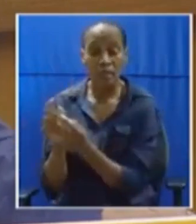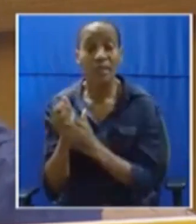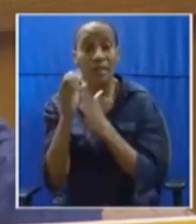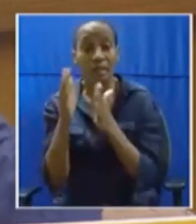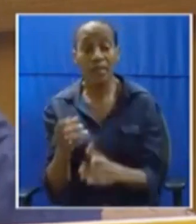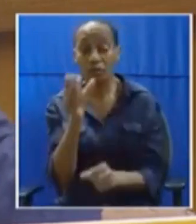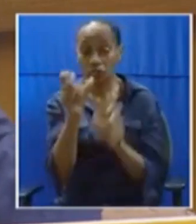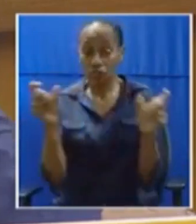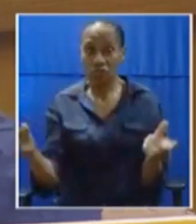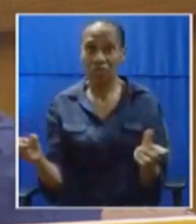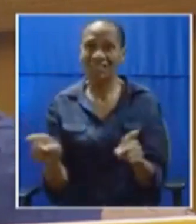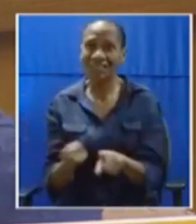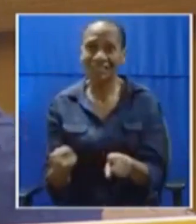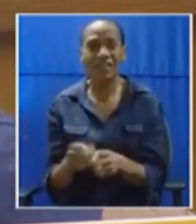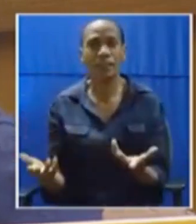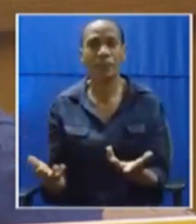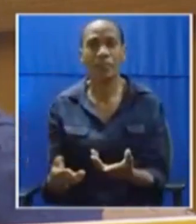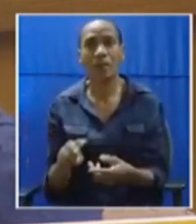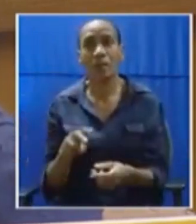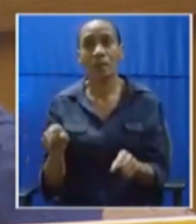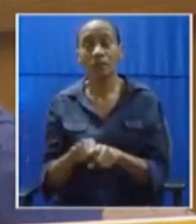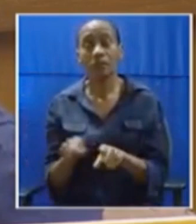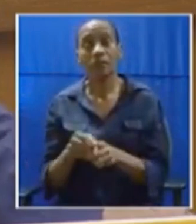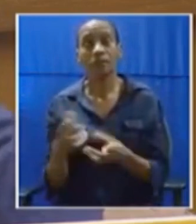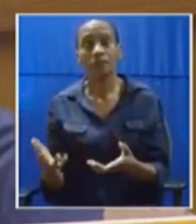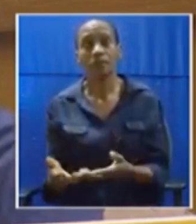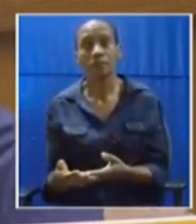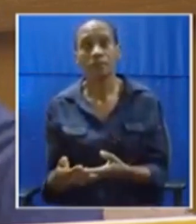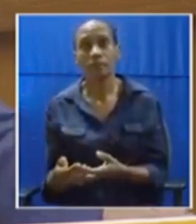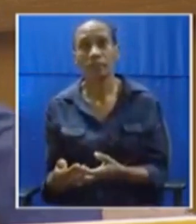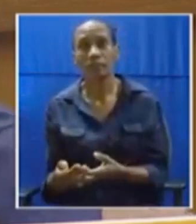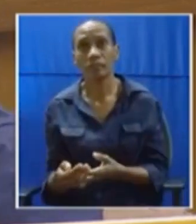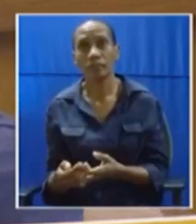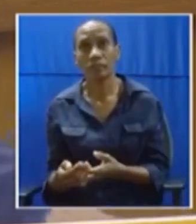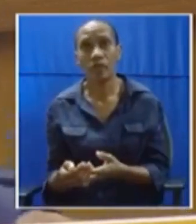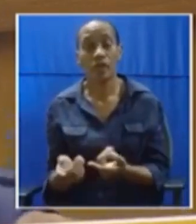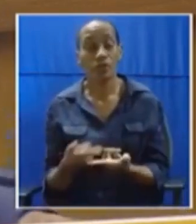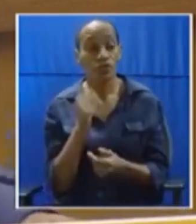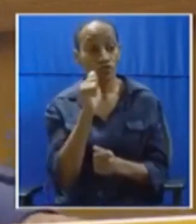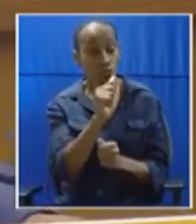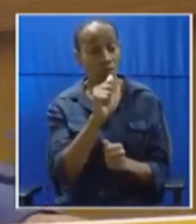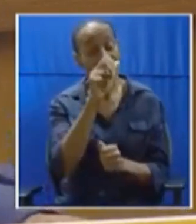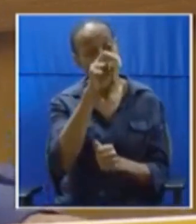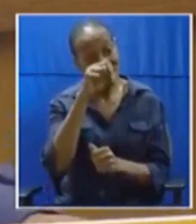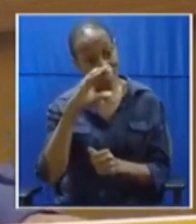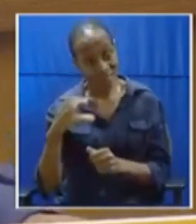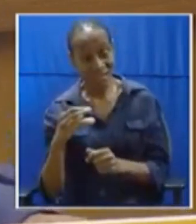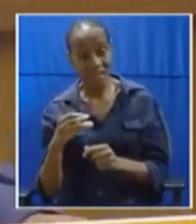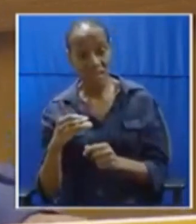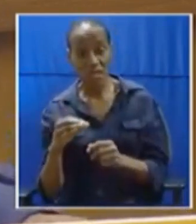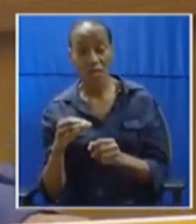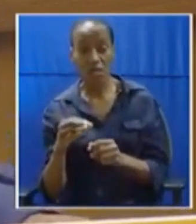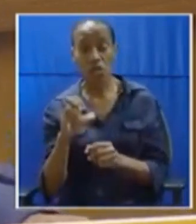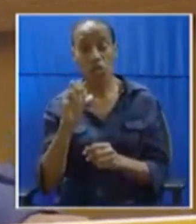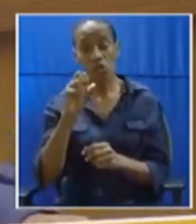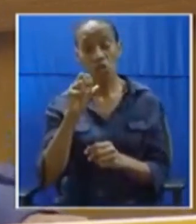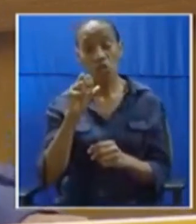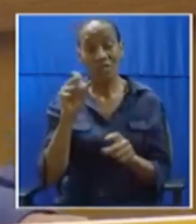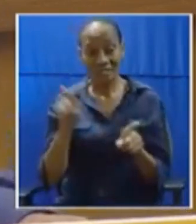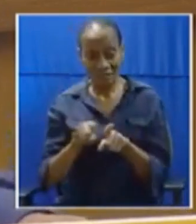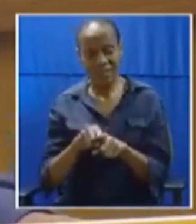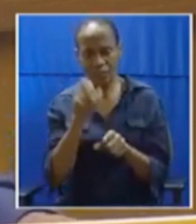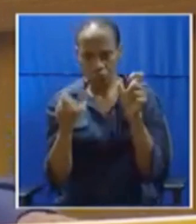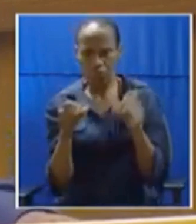touch being the label, Minister, that was applied to you from student leaders from your own political party. From your SONA, Honorable President, it